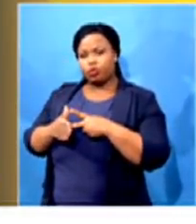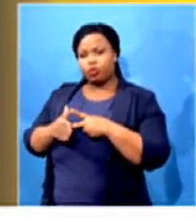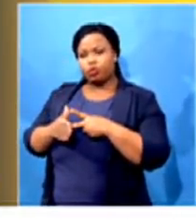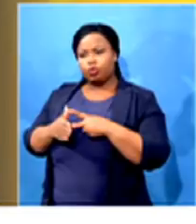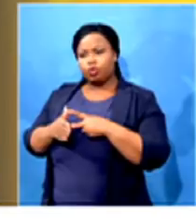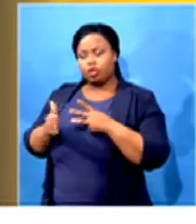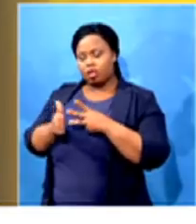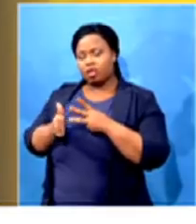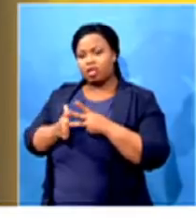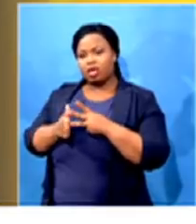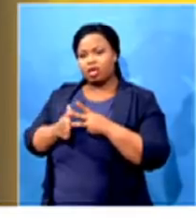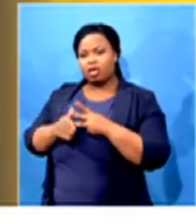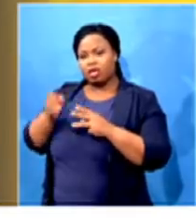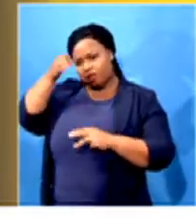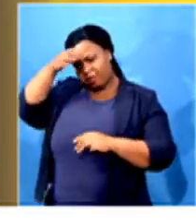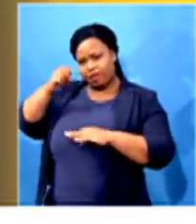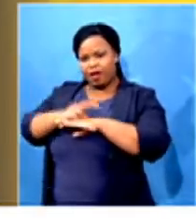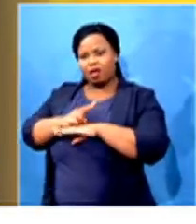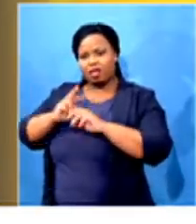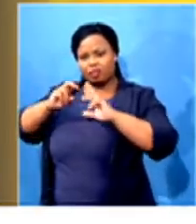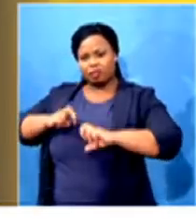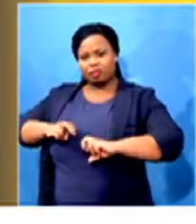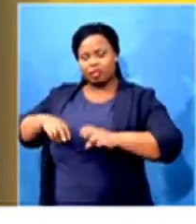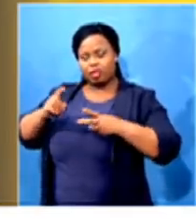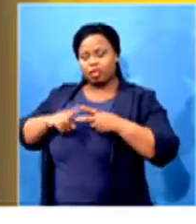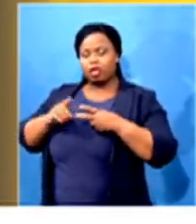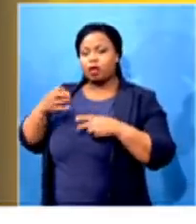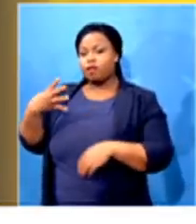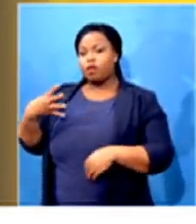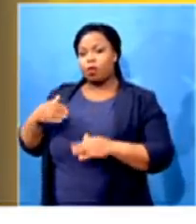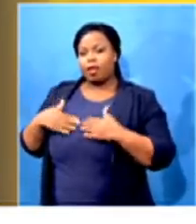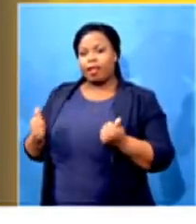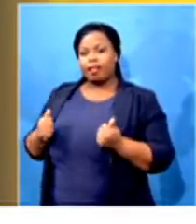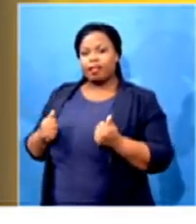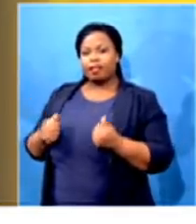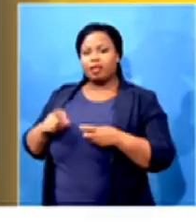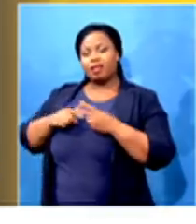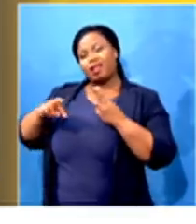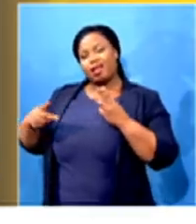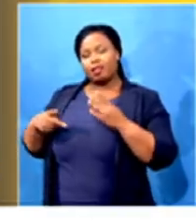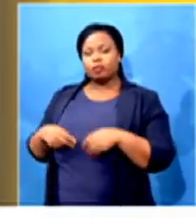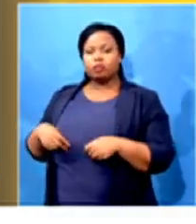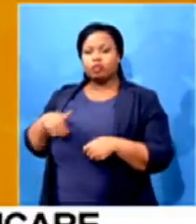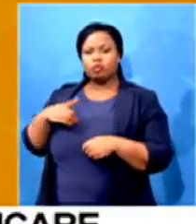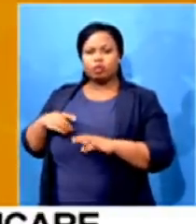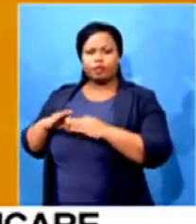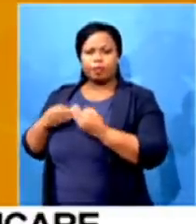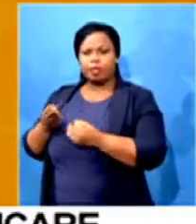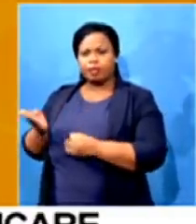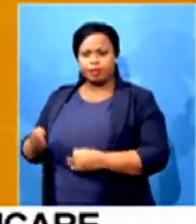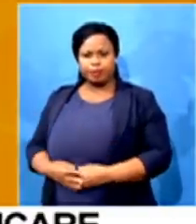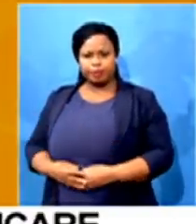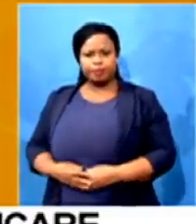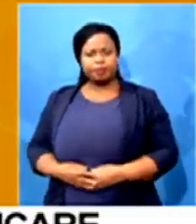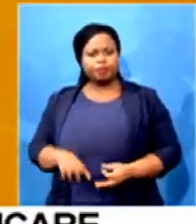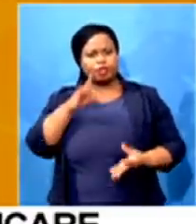are epidemiologists, and then we have 4 health technicians, and the rest are family physicians. Okay. And the total cost to you? What